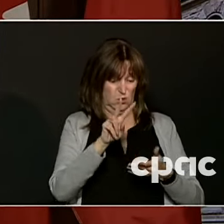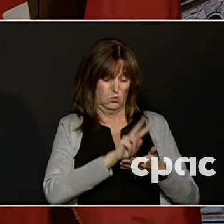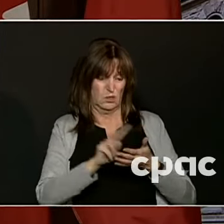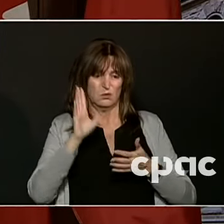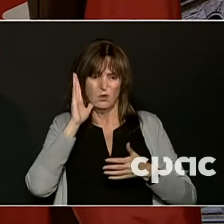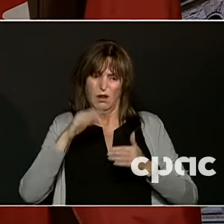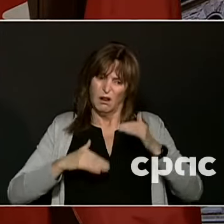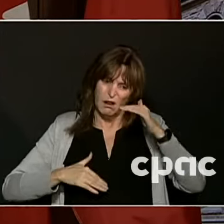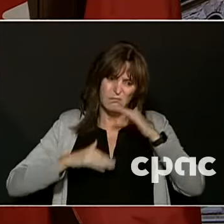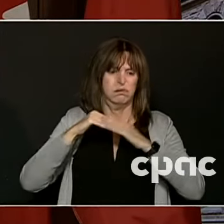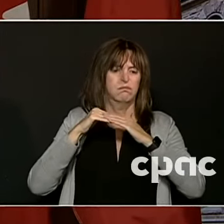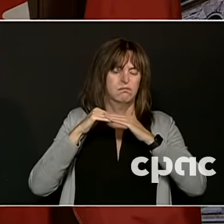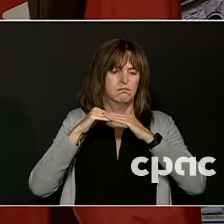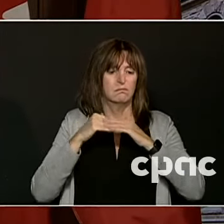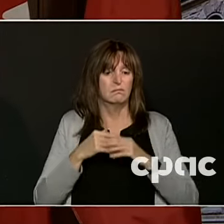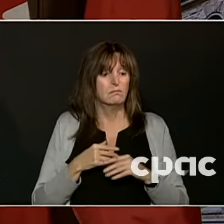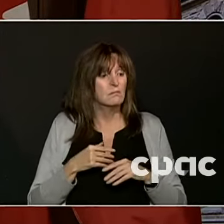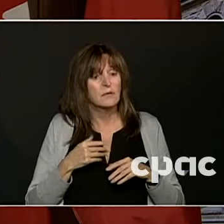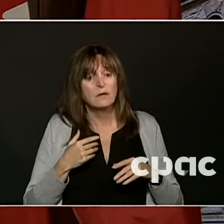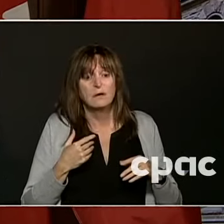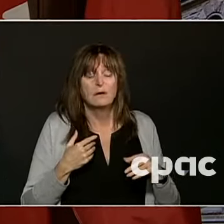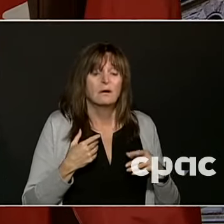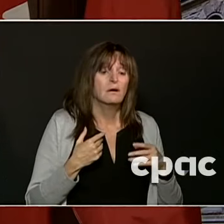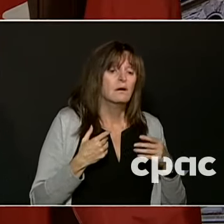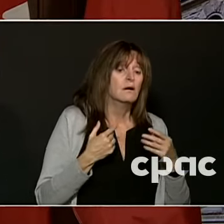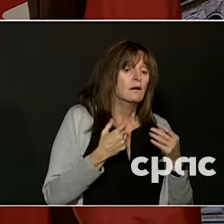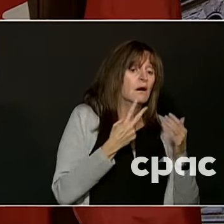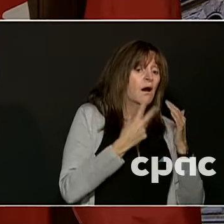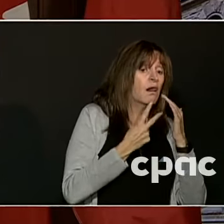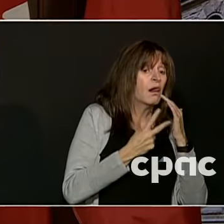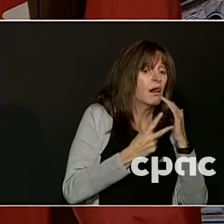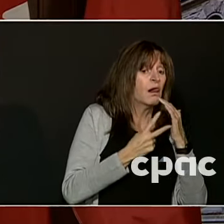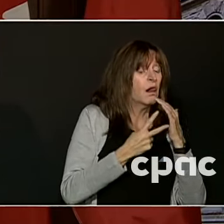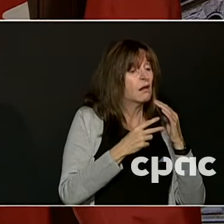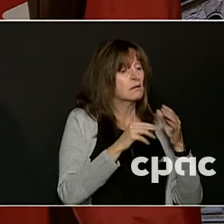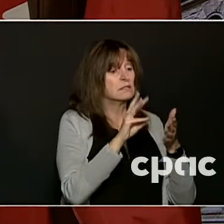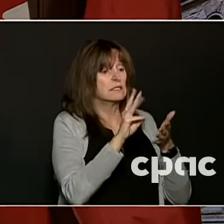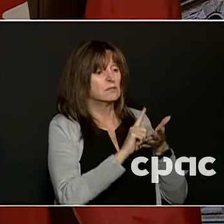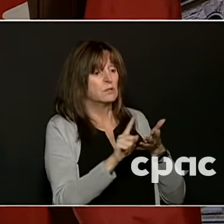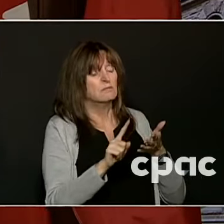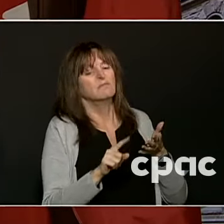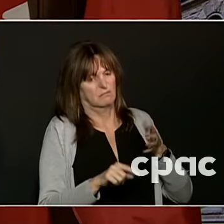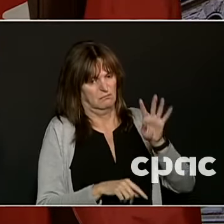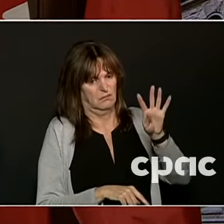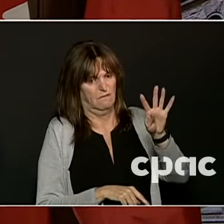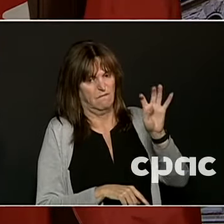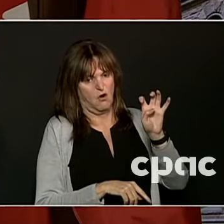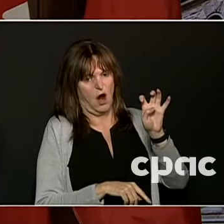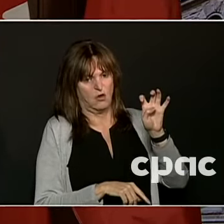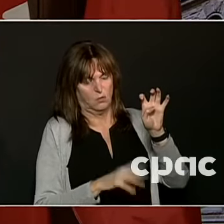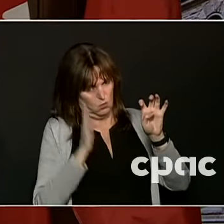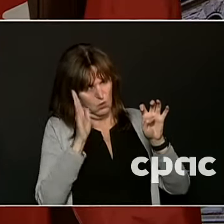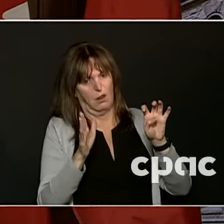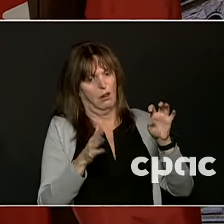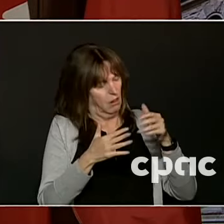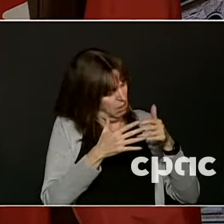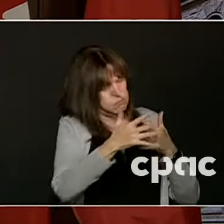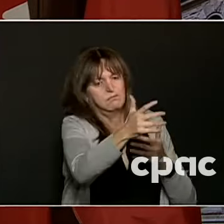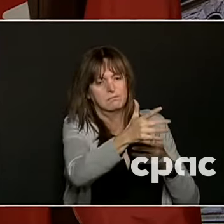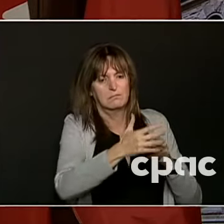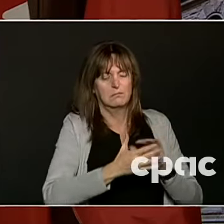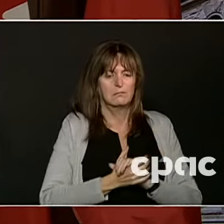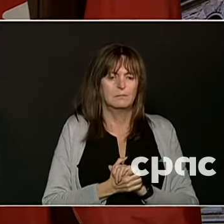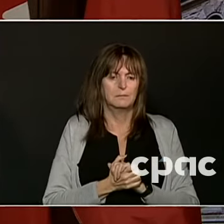worst-case scenarios within about 6 weeks. It's important to note that what we see today will likely actually continue along for a while,